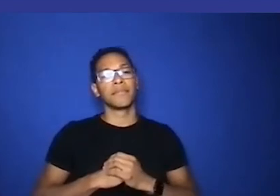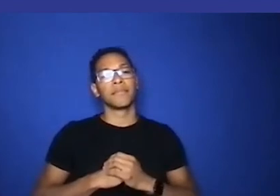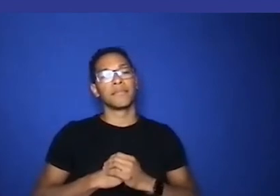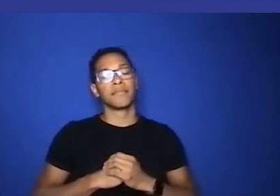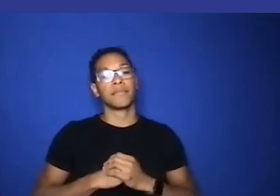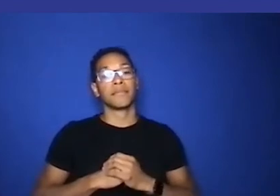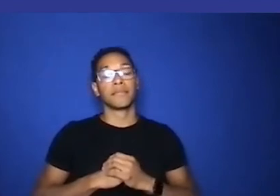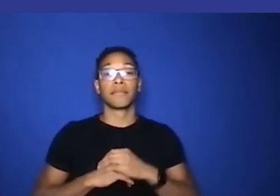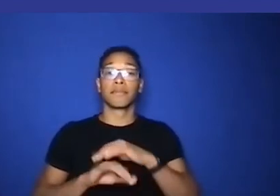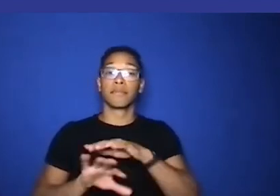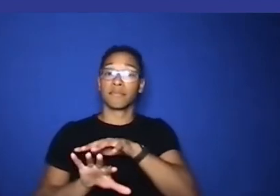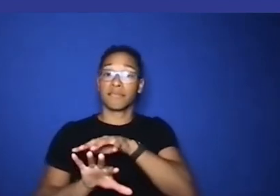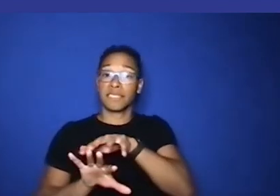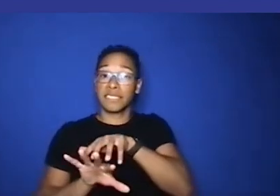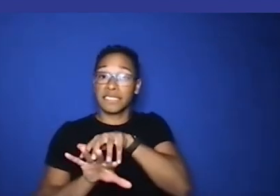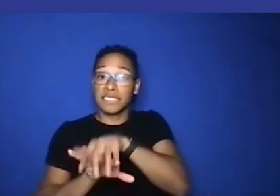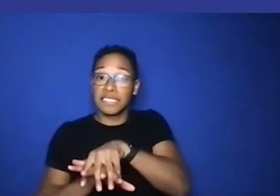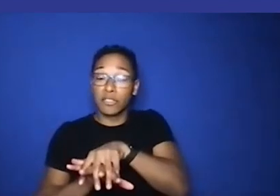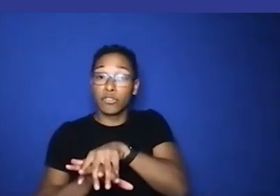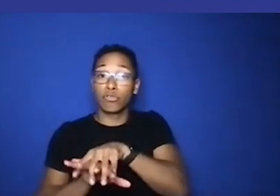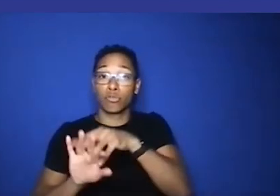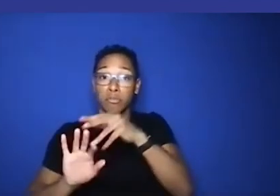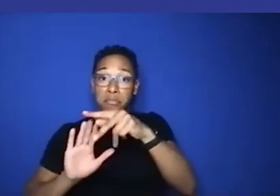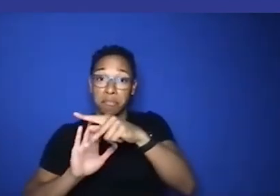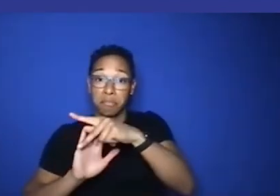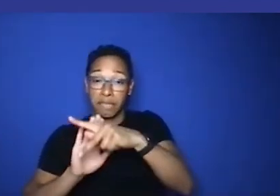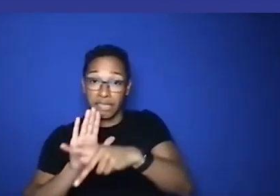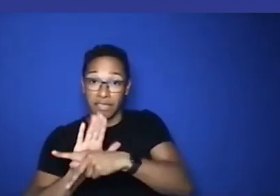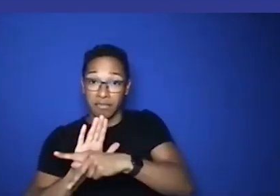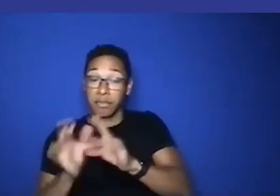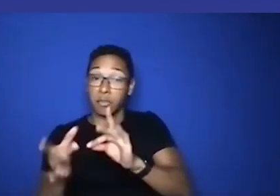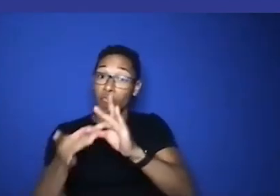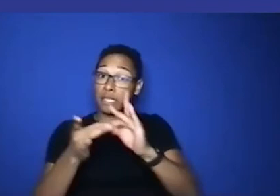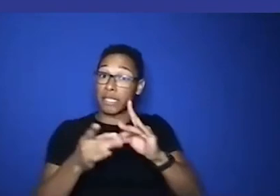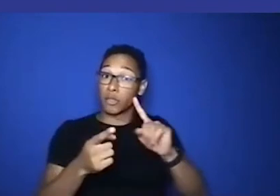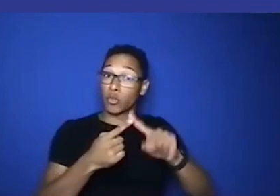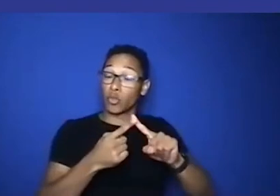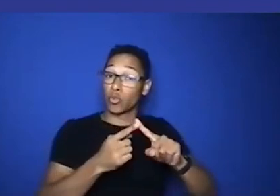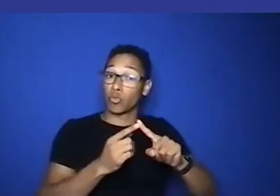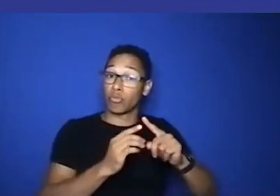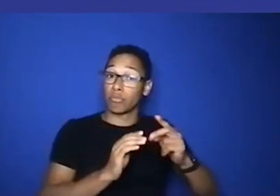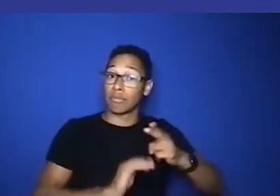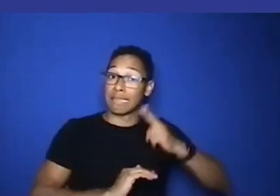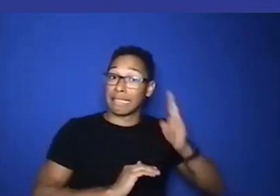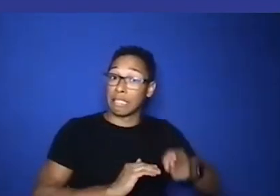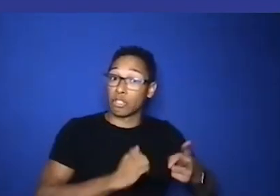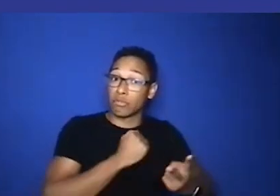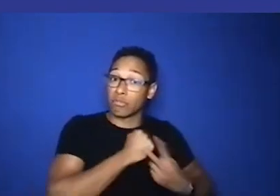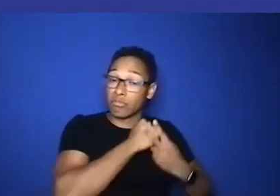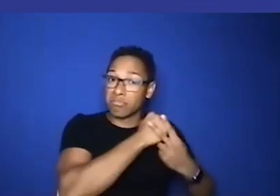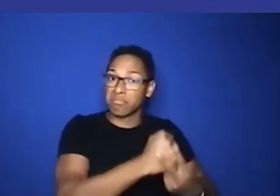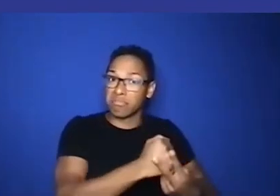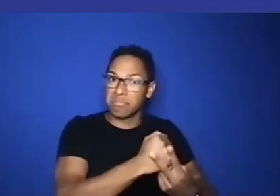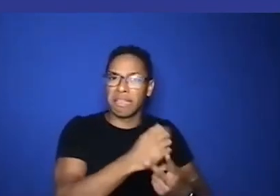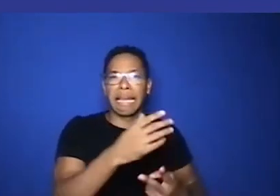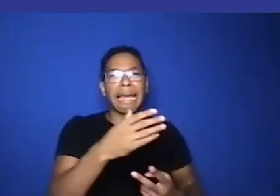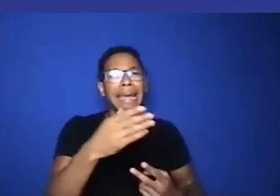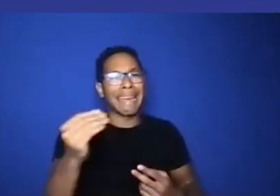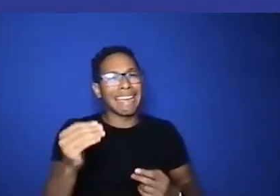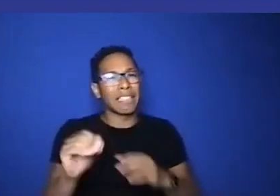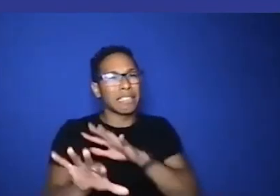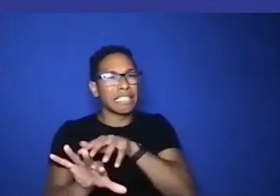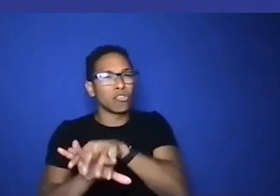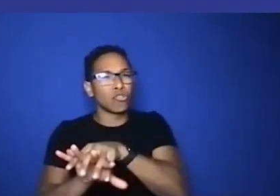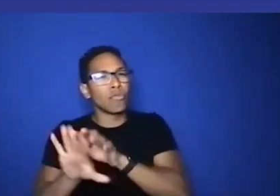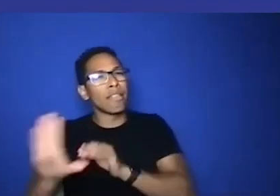Indigenous protocols are brought into the archive, and what happens when Indigenous rights and interests are